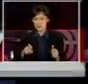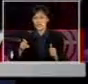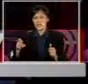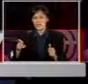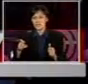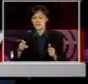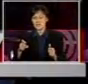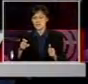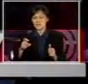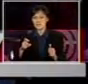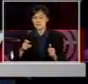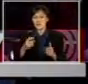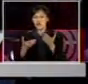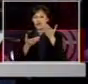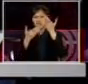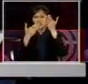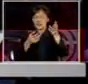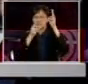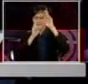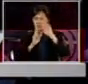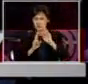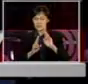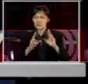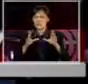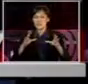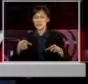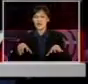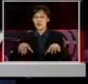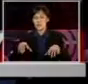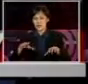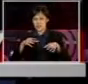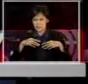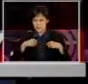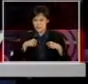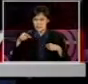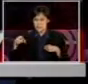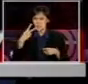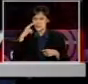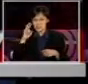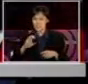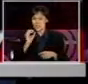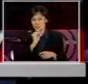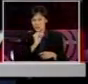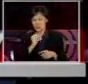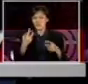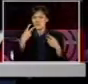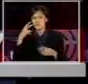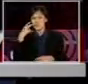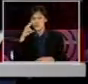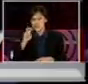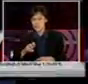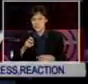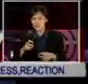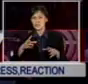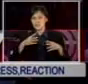Honorable Tribunal, that we are adopting this witness as our own witness and we will conduct additional